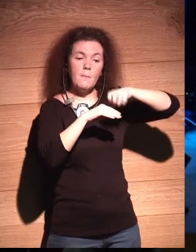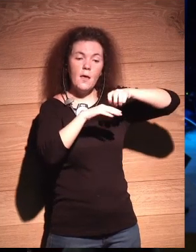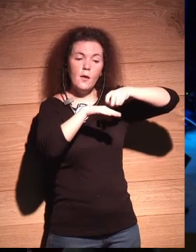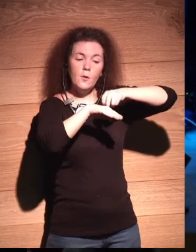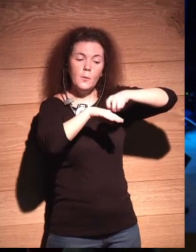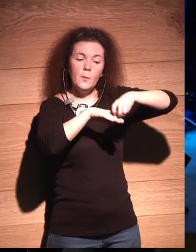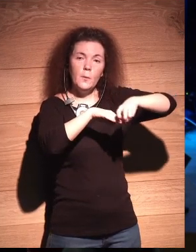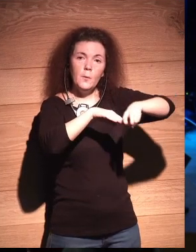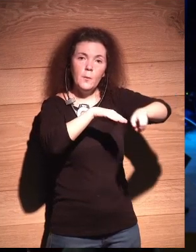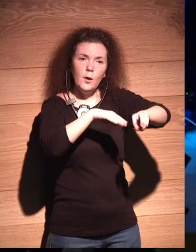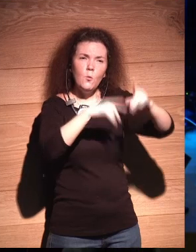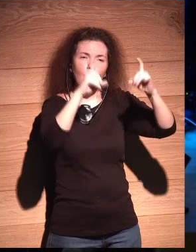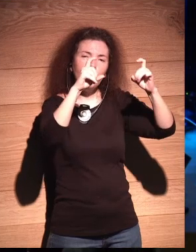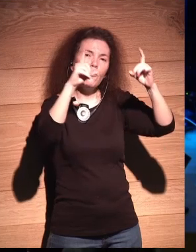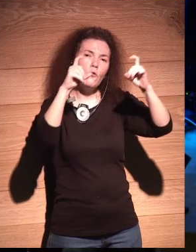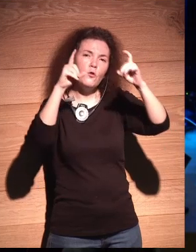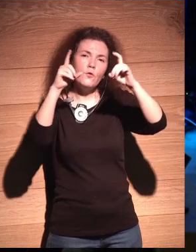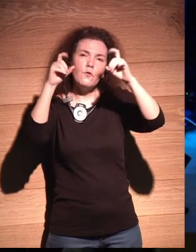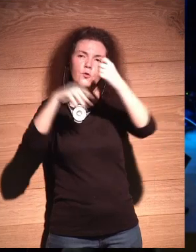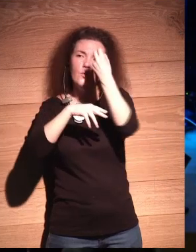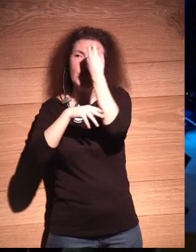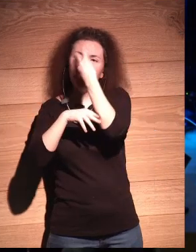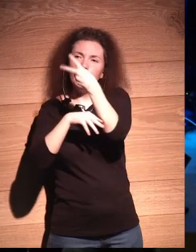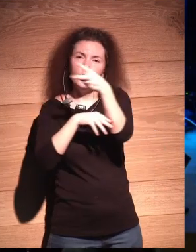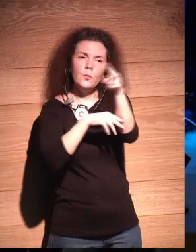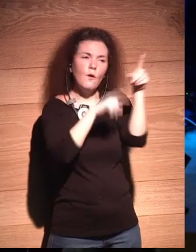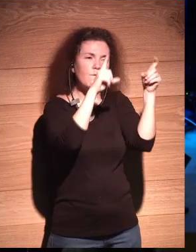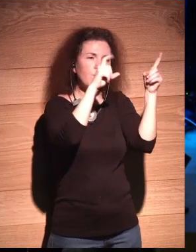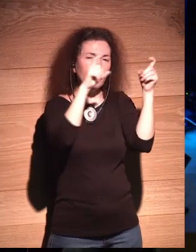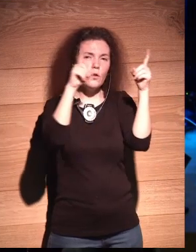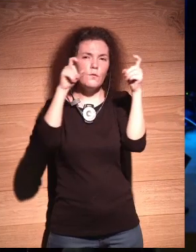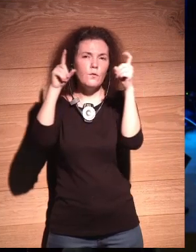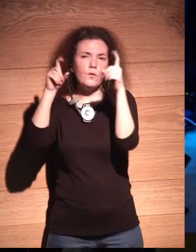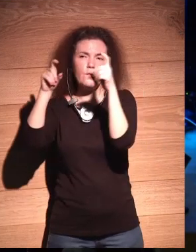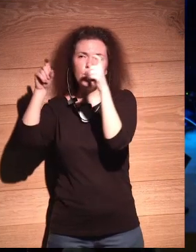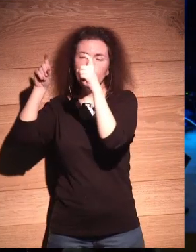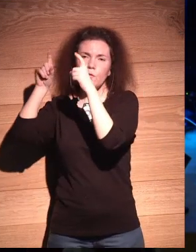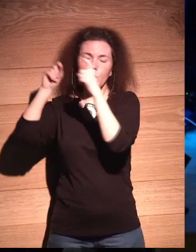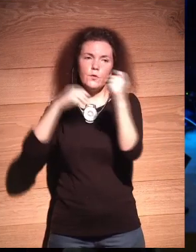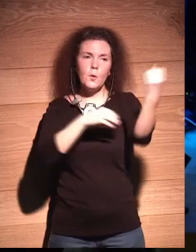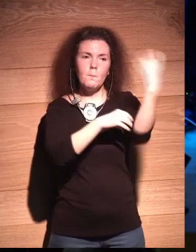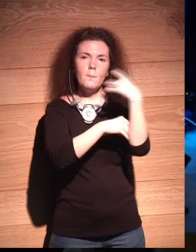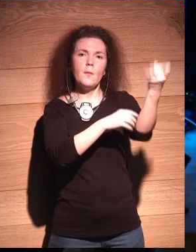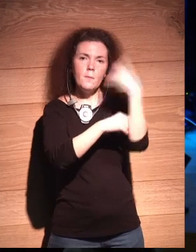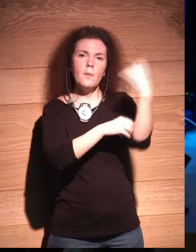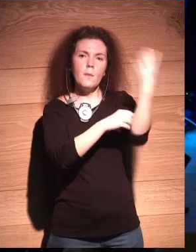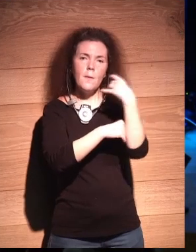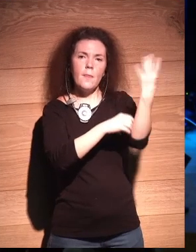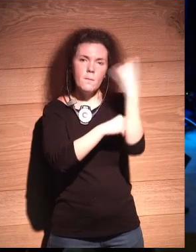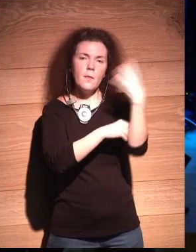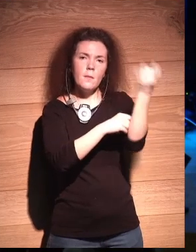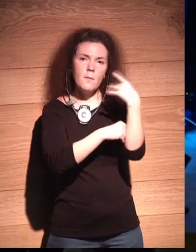360-degree photographs, high-definition photographs of Mars, and sending them back to Earth. And everybody there was just